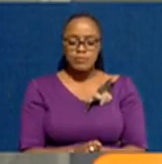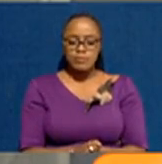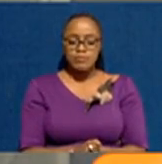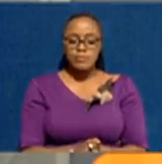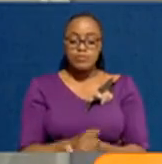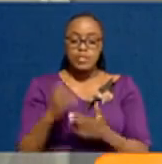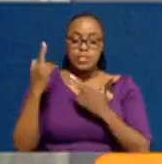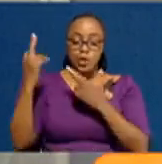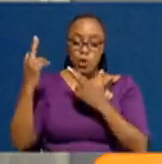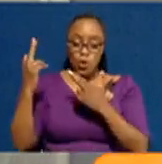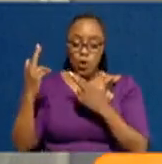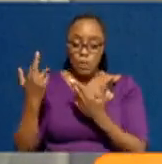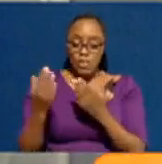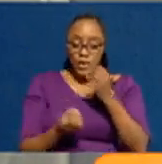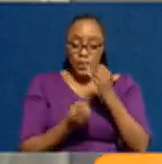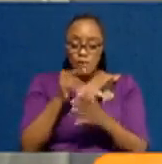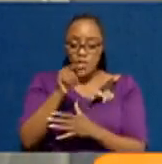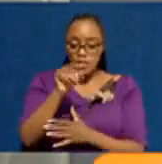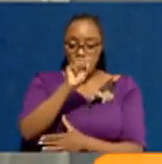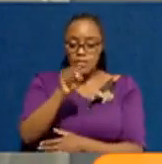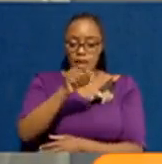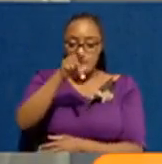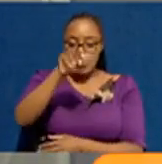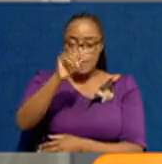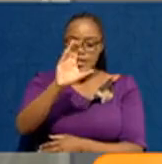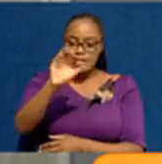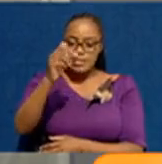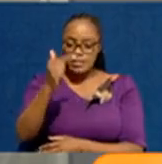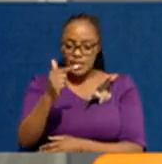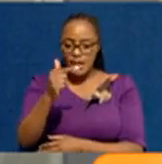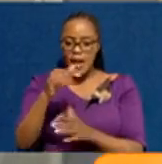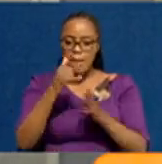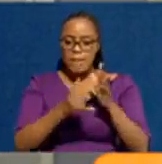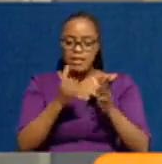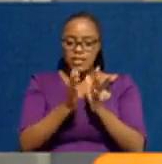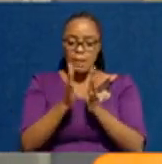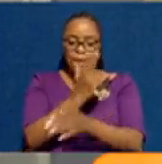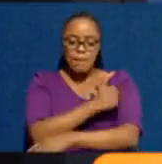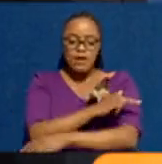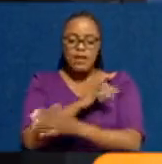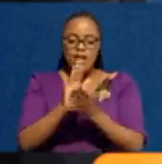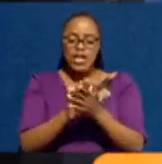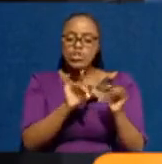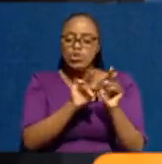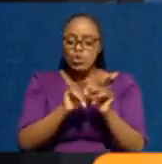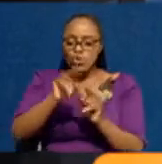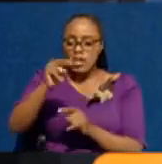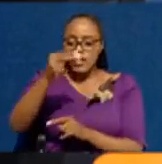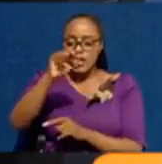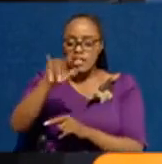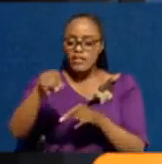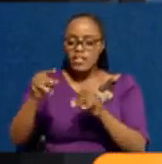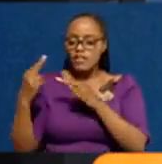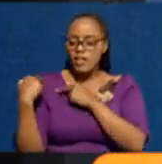It is hoped that the setting up of the SPECT-CT machine in a public hospital and having the costs covered by the National Health